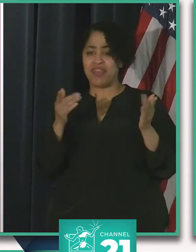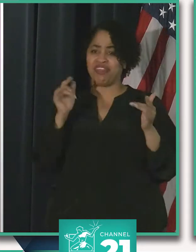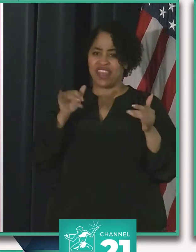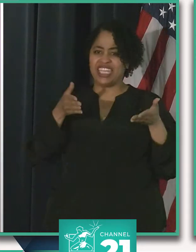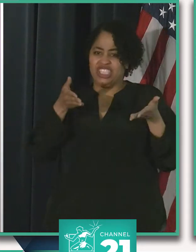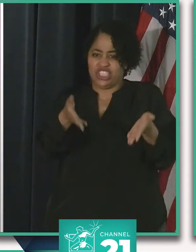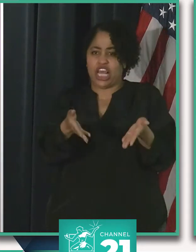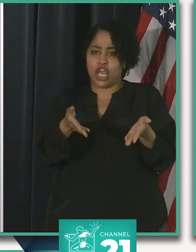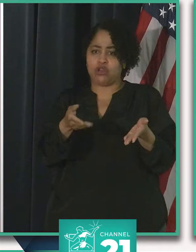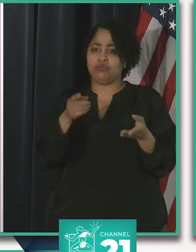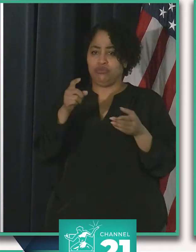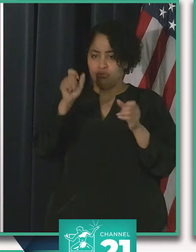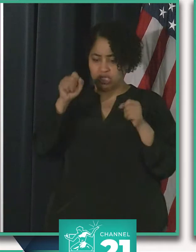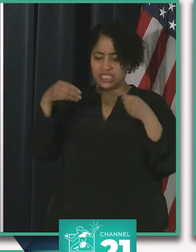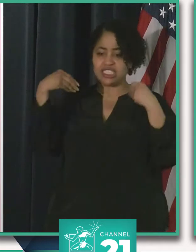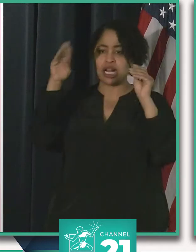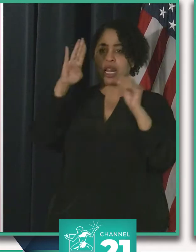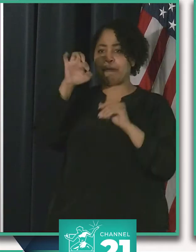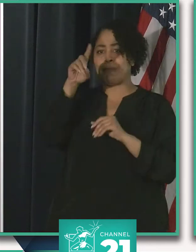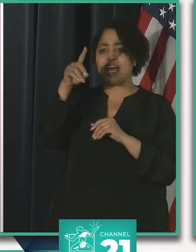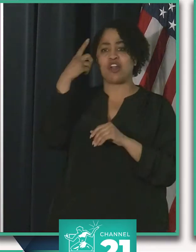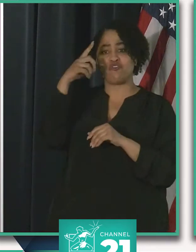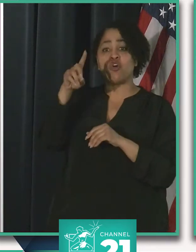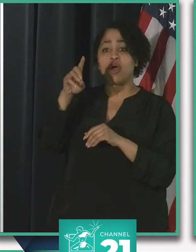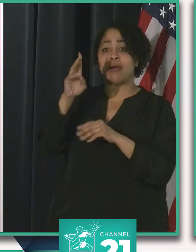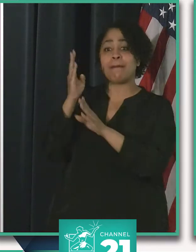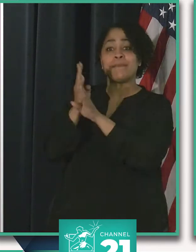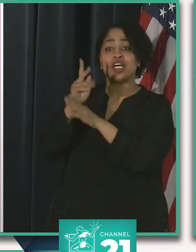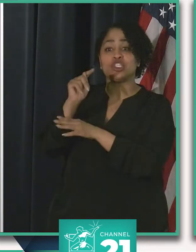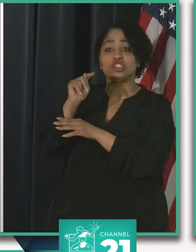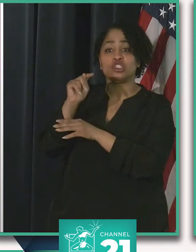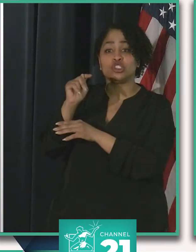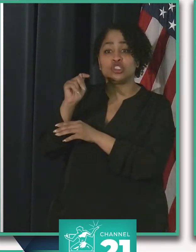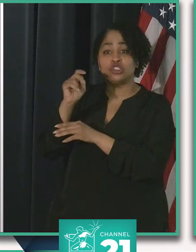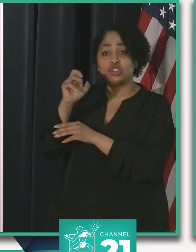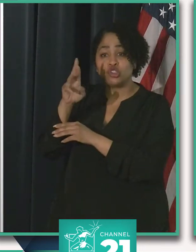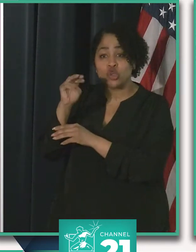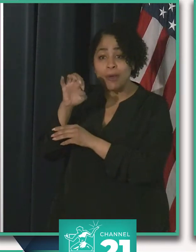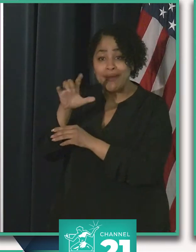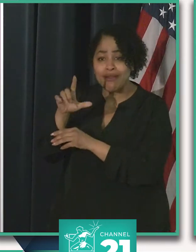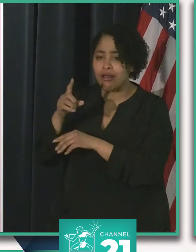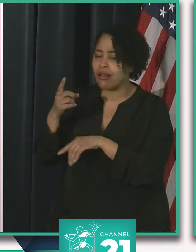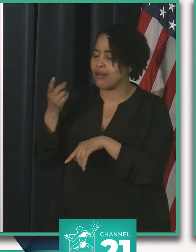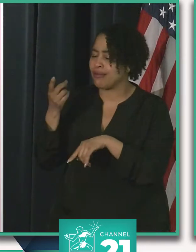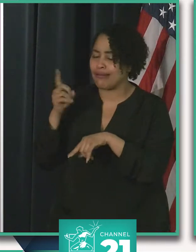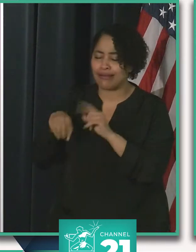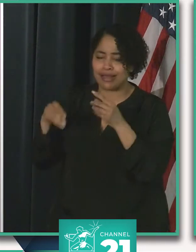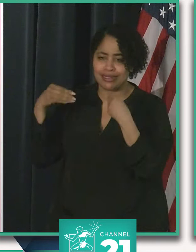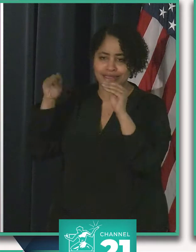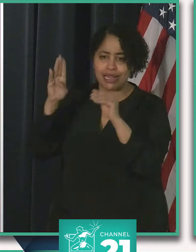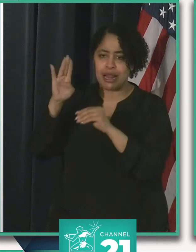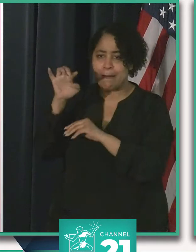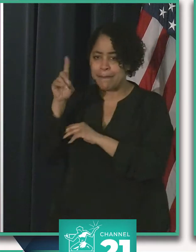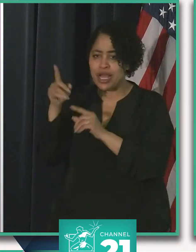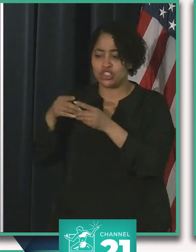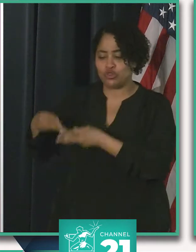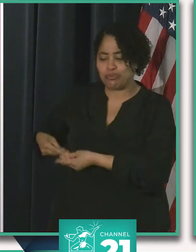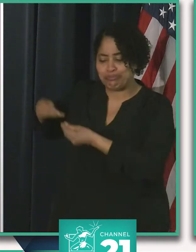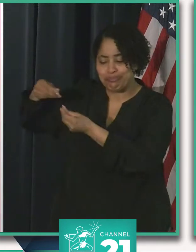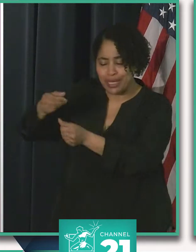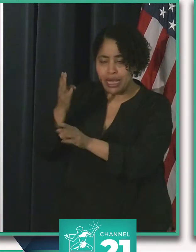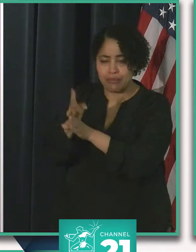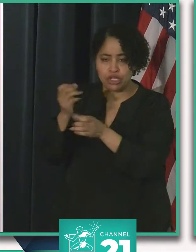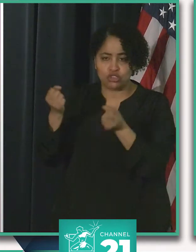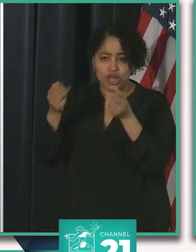So you could sell bonds for a bus terminal, but you can't sell bonds to pay bus drivers